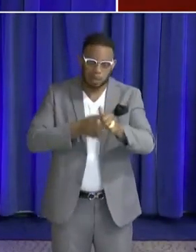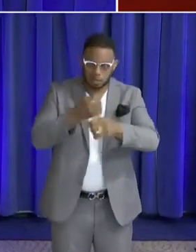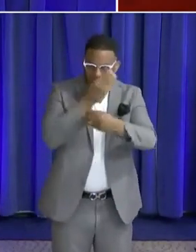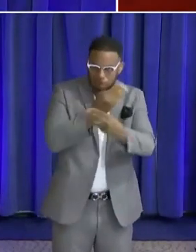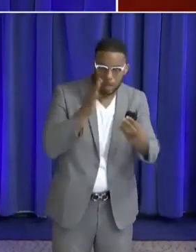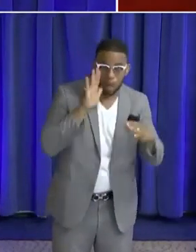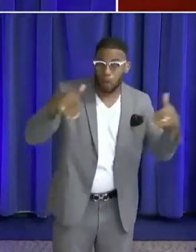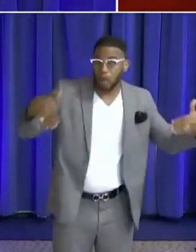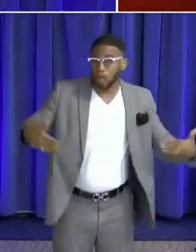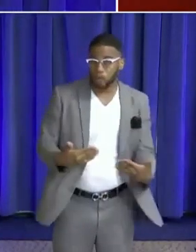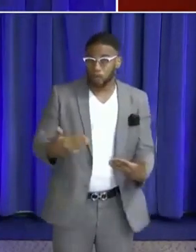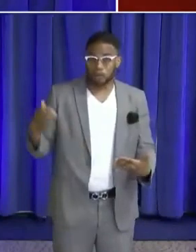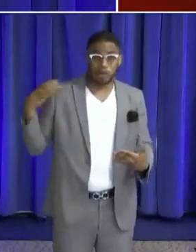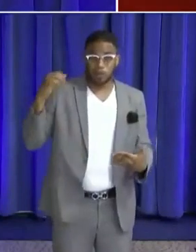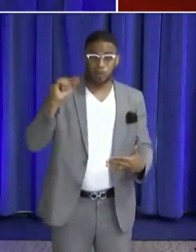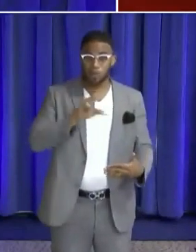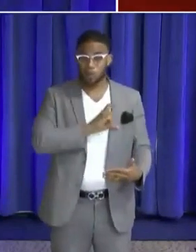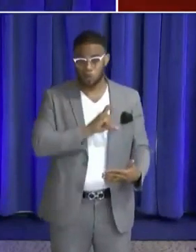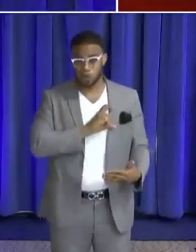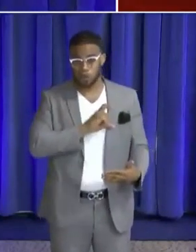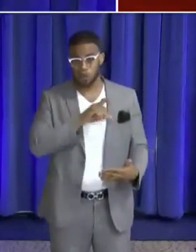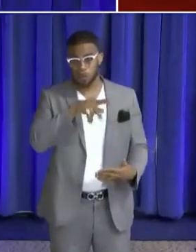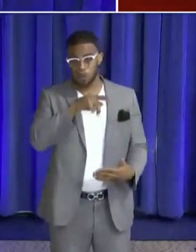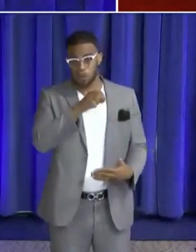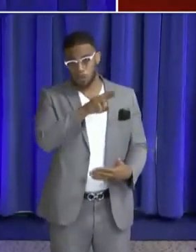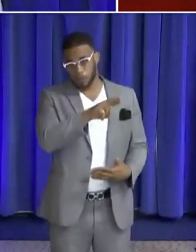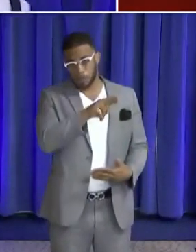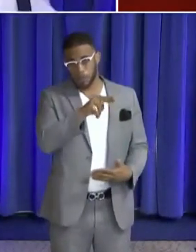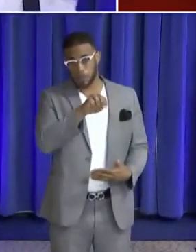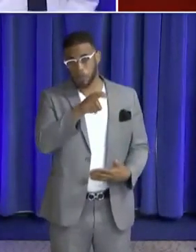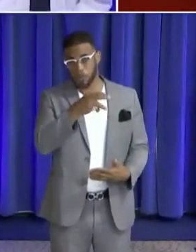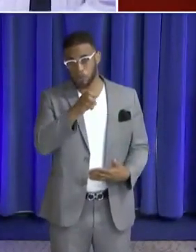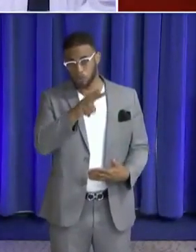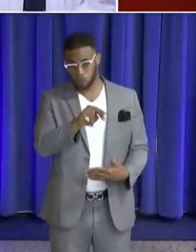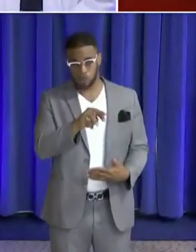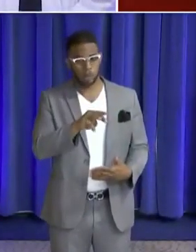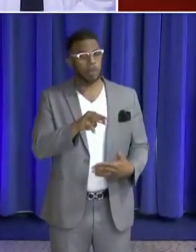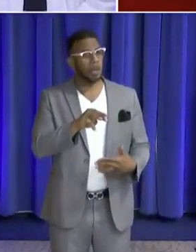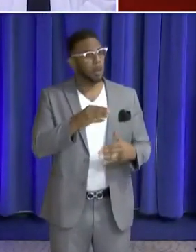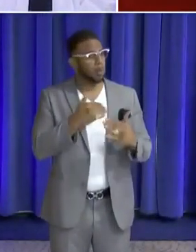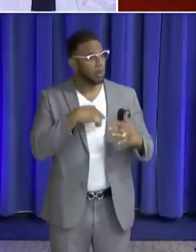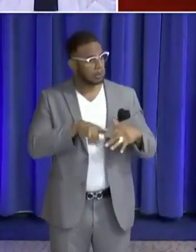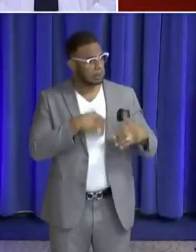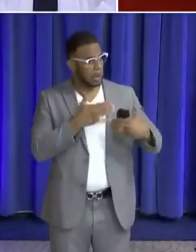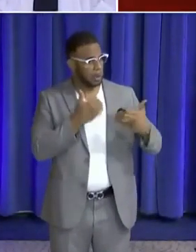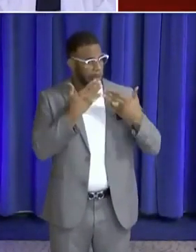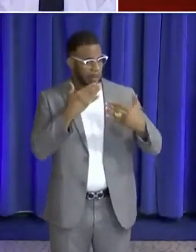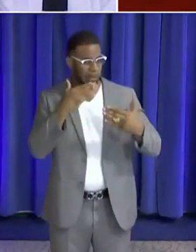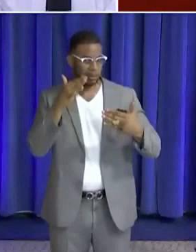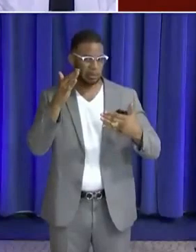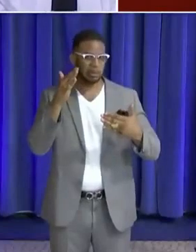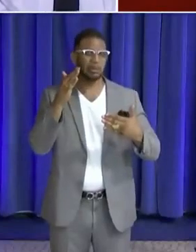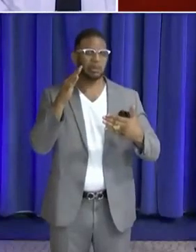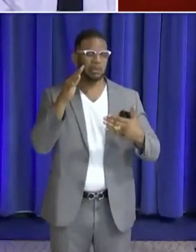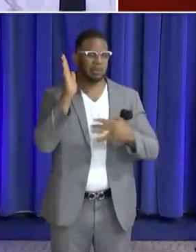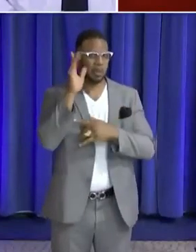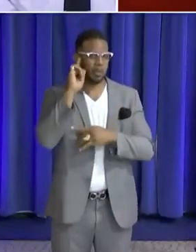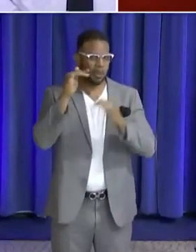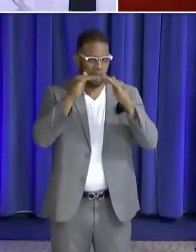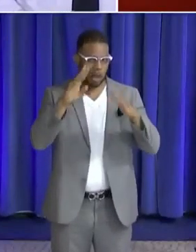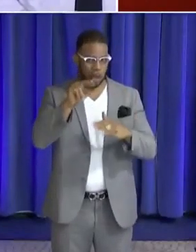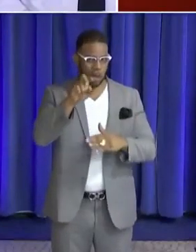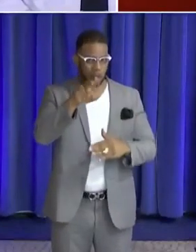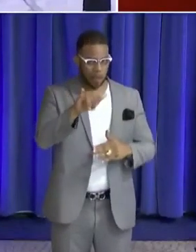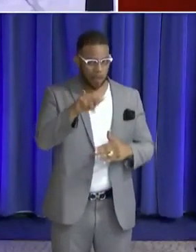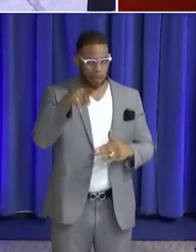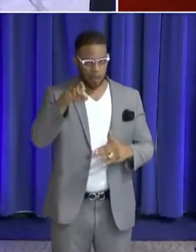will introduce the Chief of Police, Peter Newsham. But before I get started, I want to thank the Speaker of the House, Nancy Pelosi,